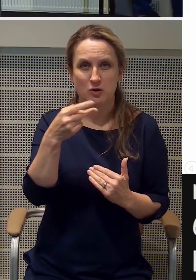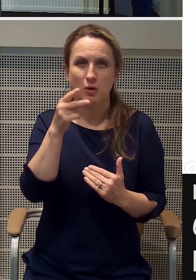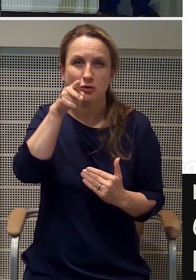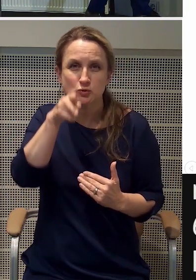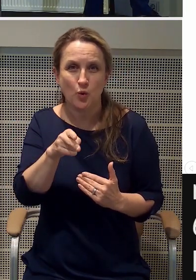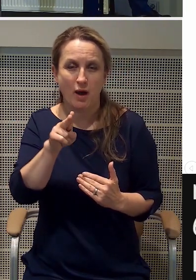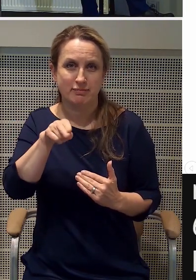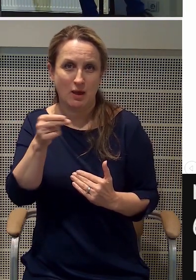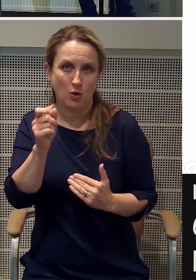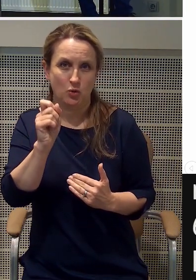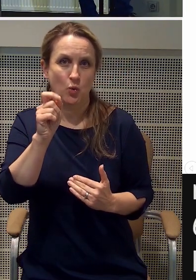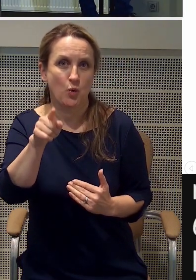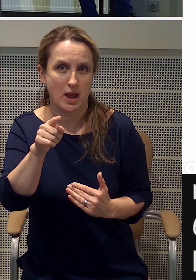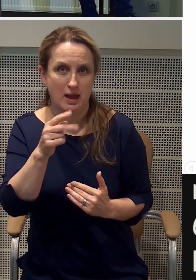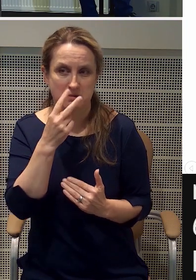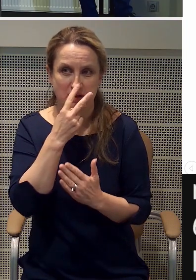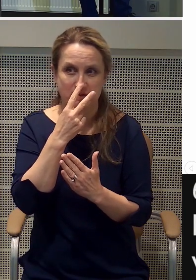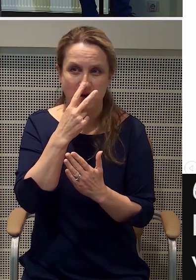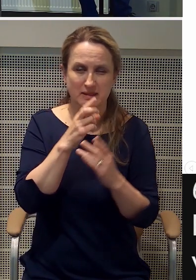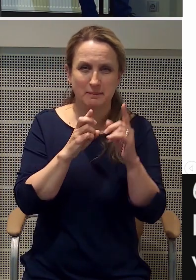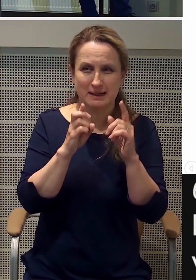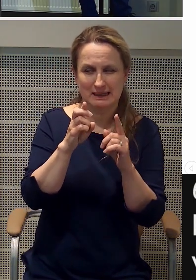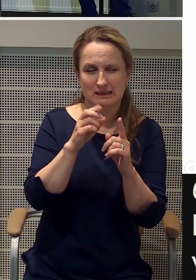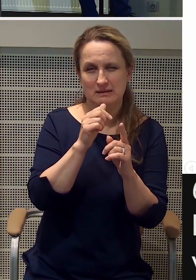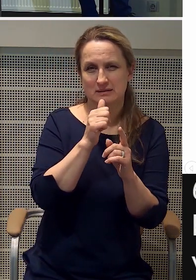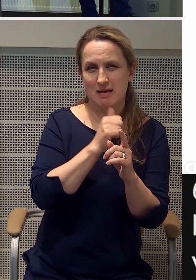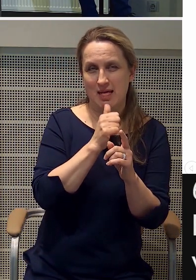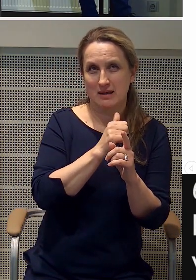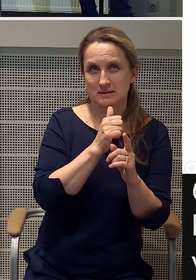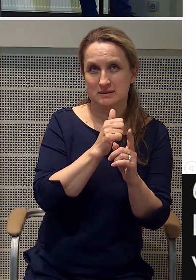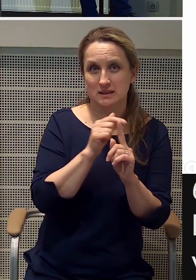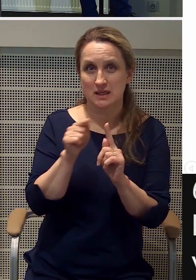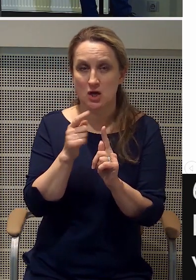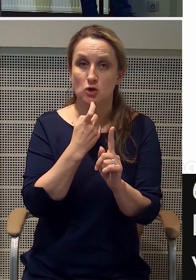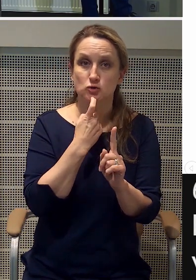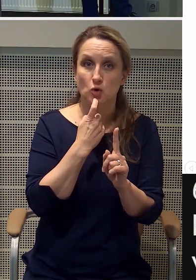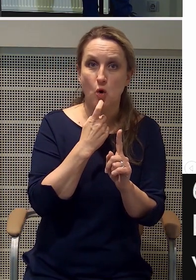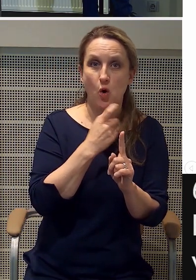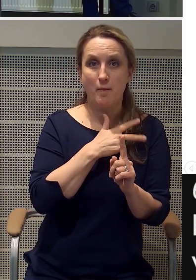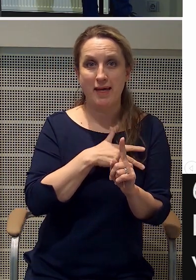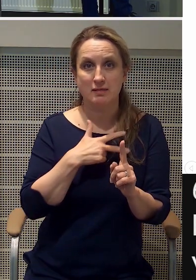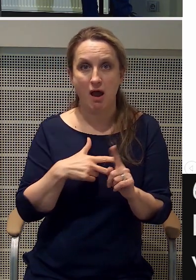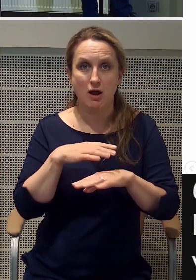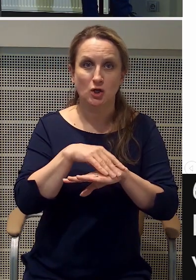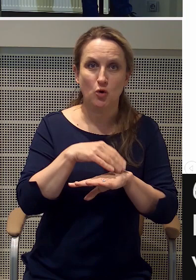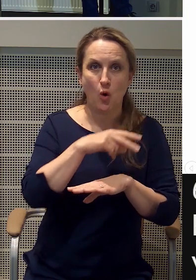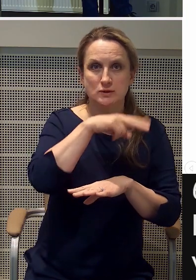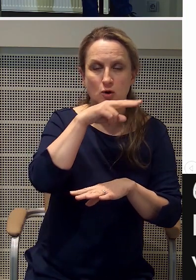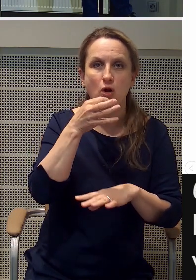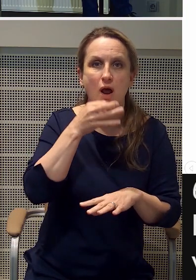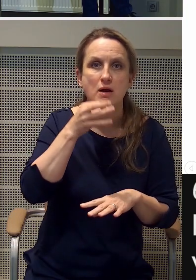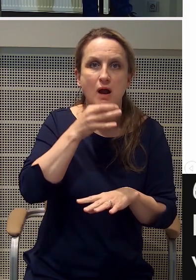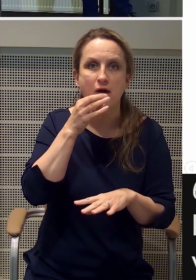Back then it used to be 1,000 euros per person. Now it's 2,000 euros per person. When we have a look